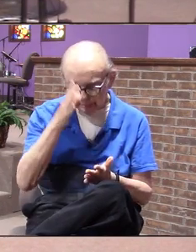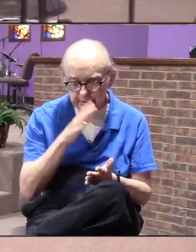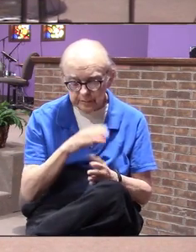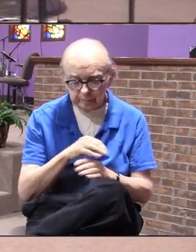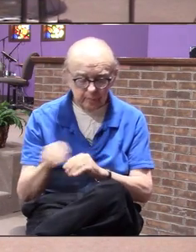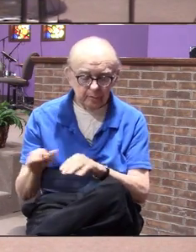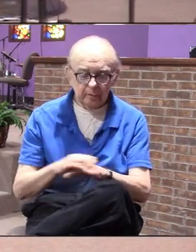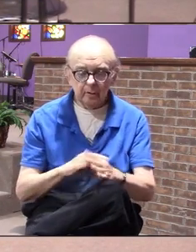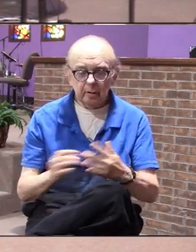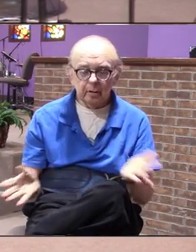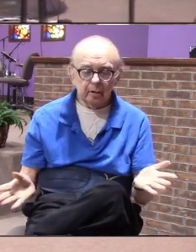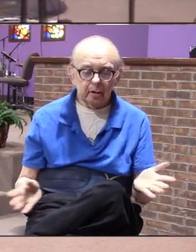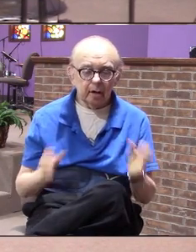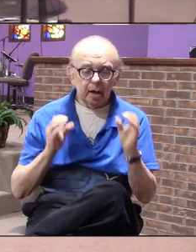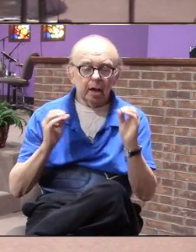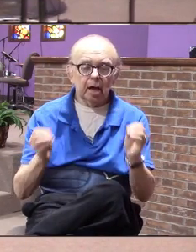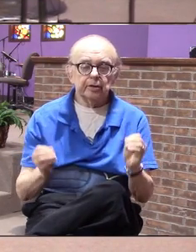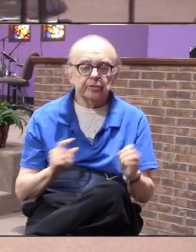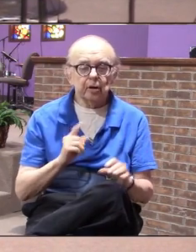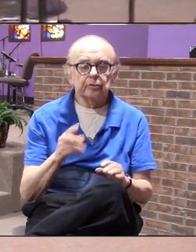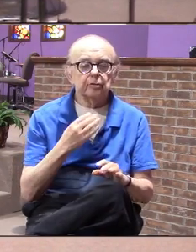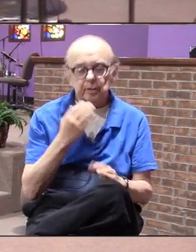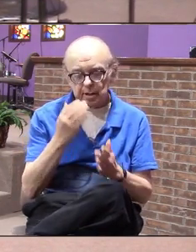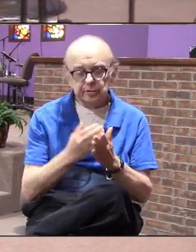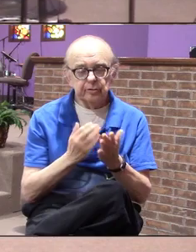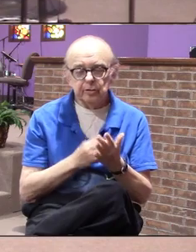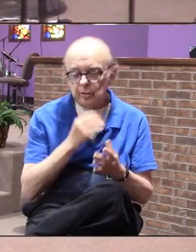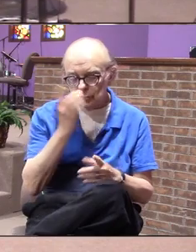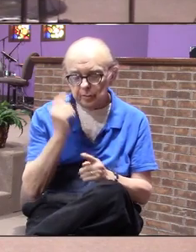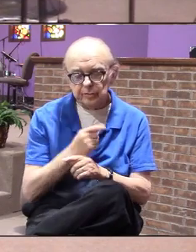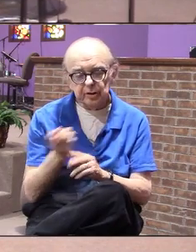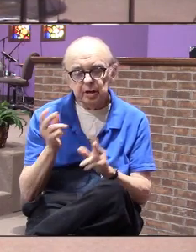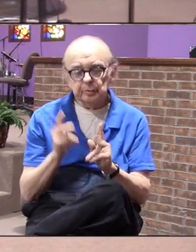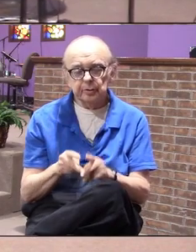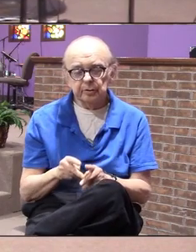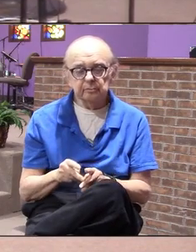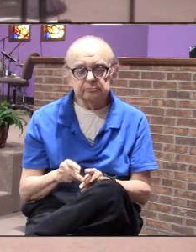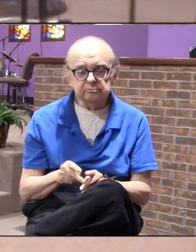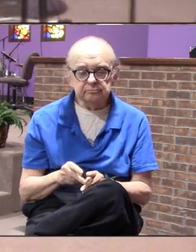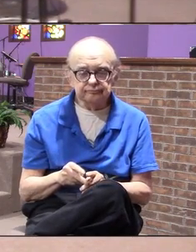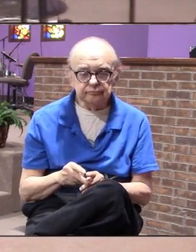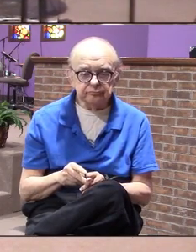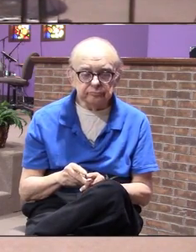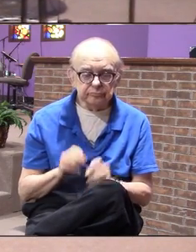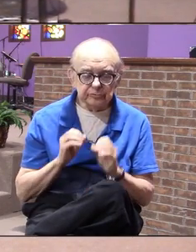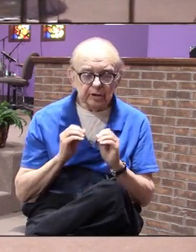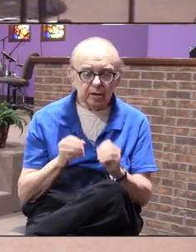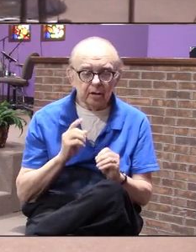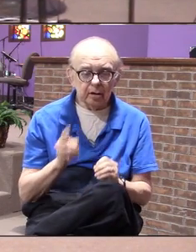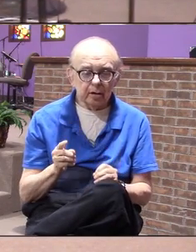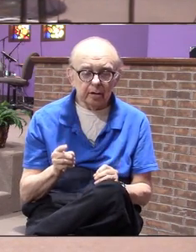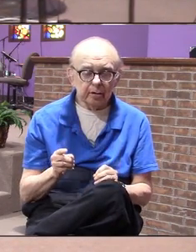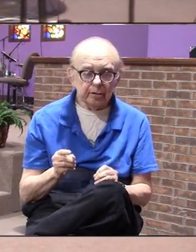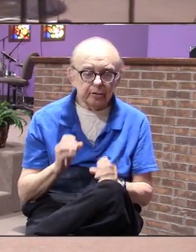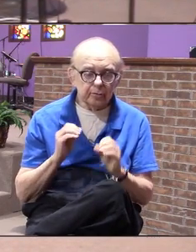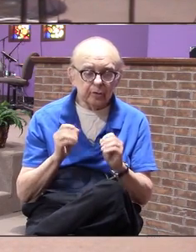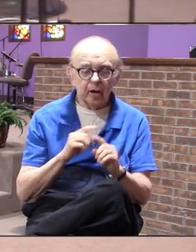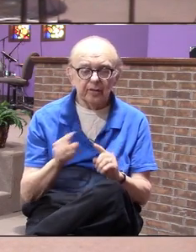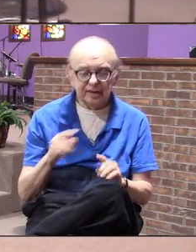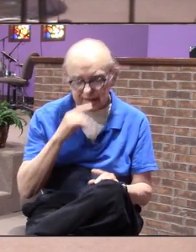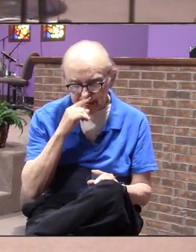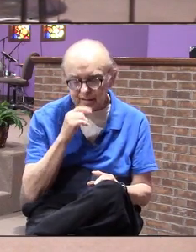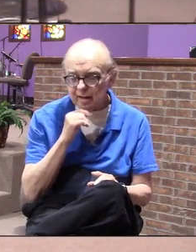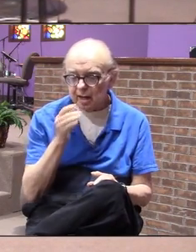well, I just taught you a lesson. You don't trust anybody. And the problem is, you just taught them that they don't know how to have a relationship.